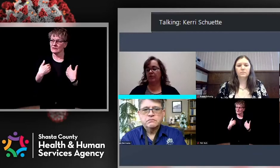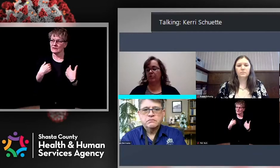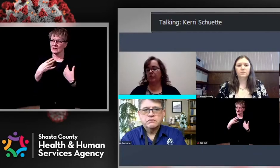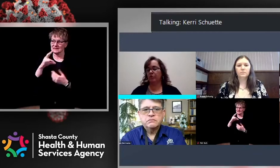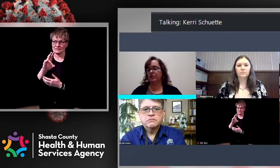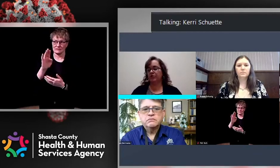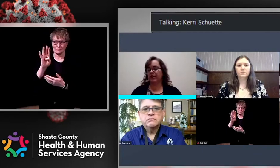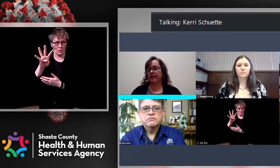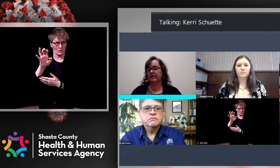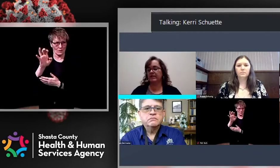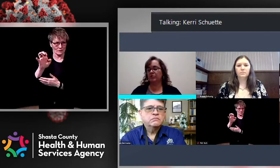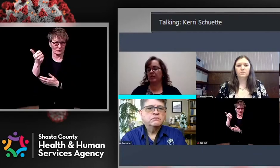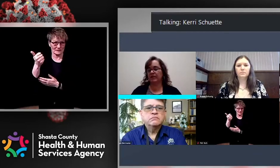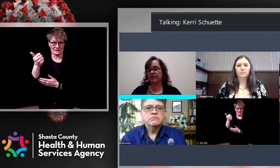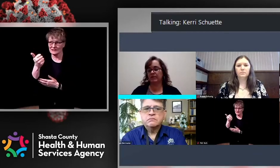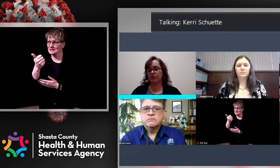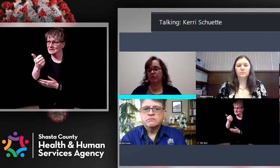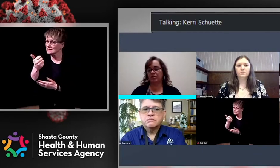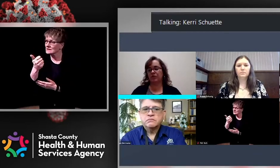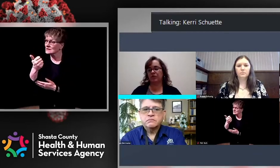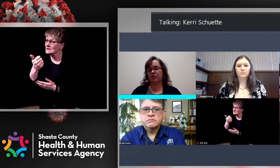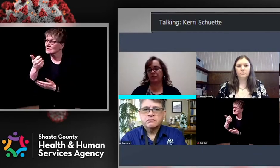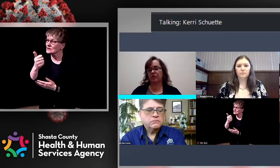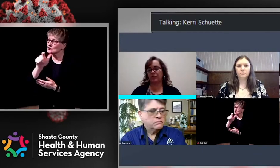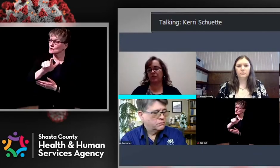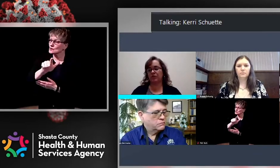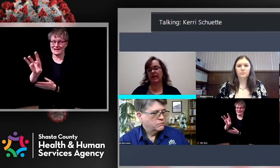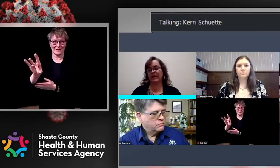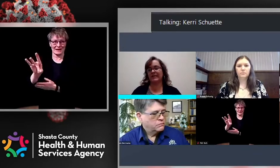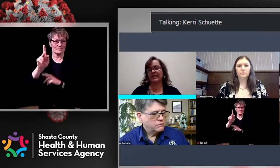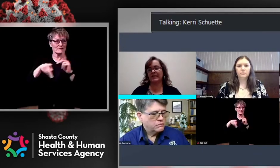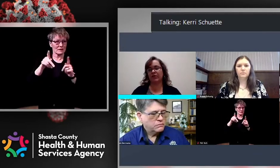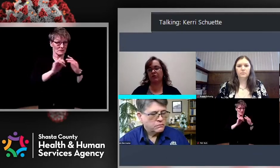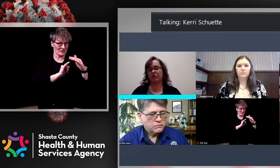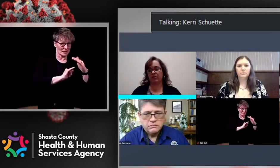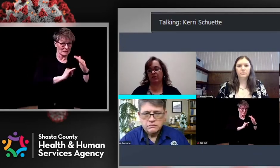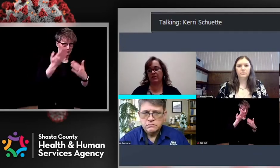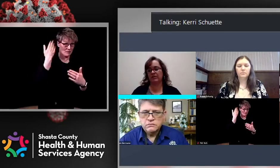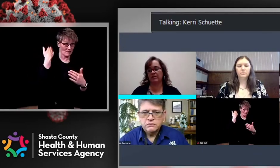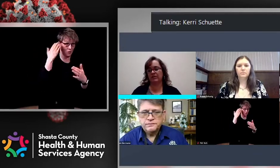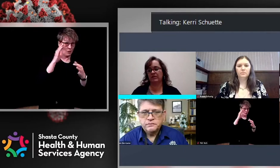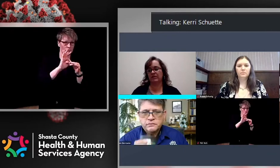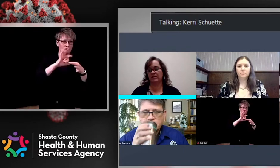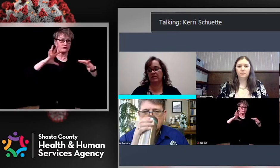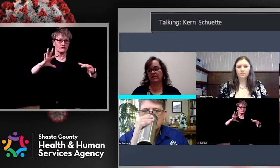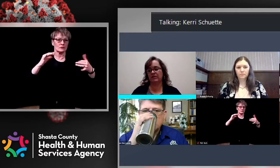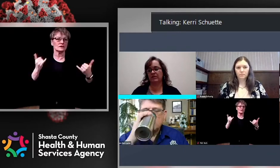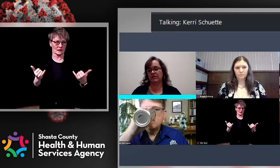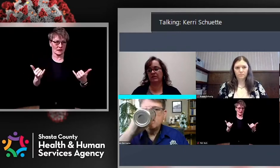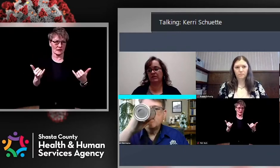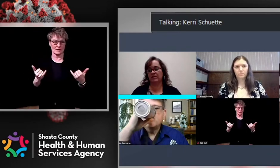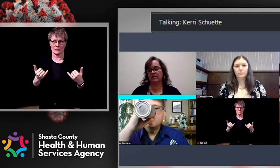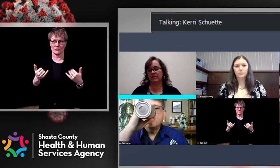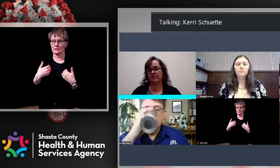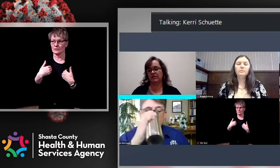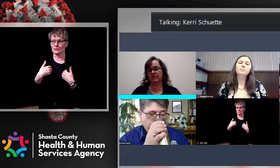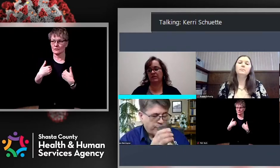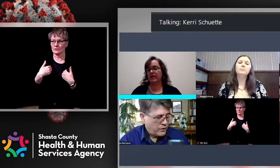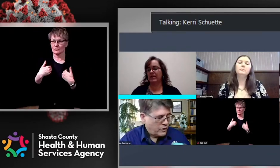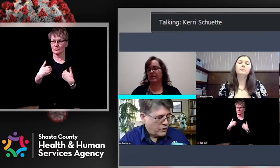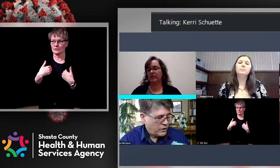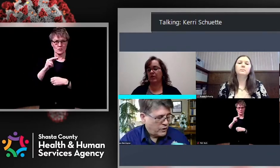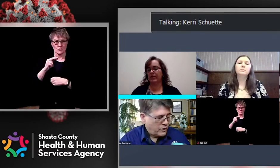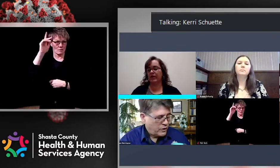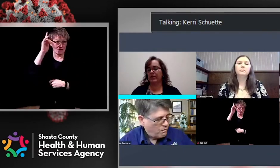Our available regional ICU capacity, which is for Shasta County and 10 other counties in the Northern California region, is